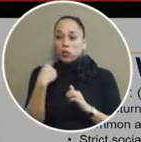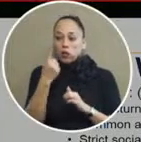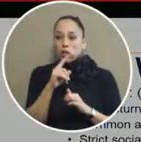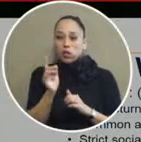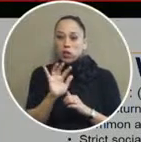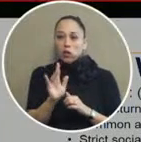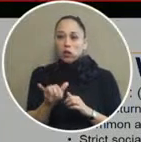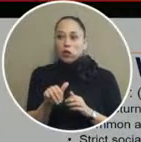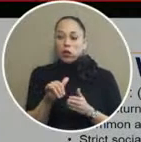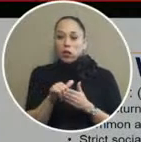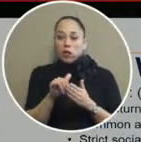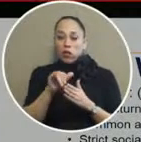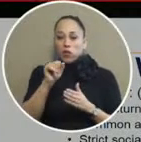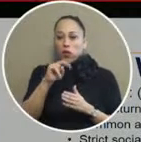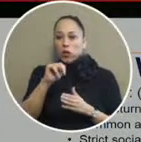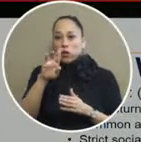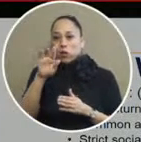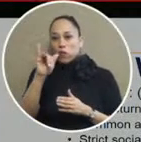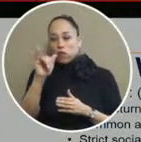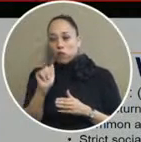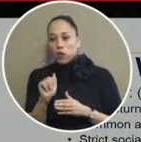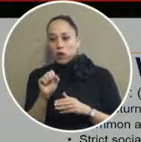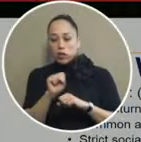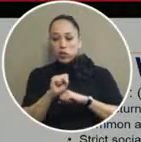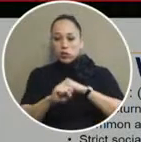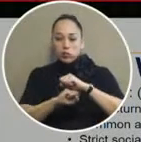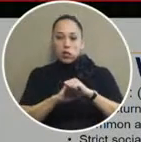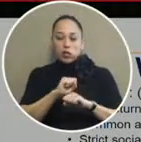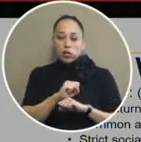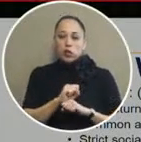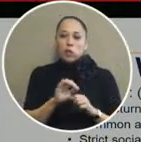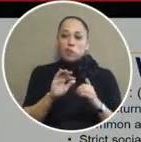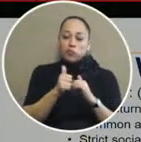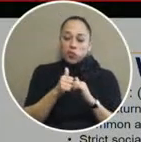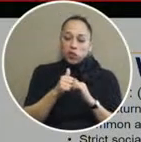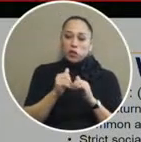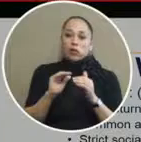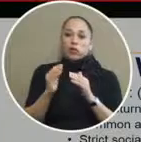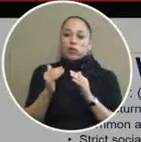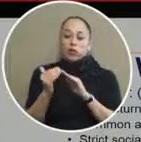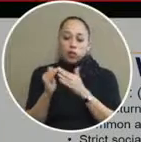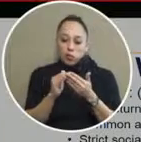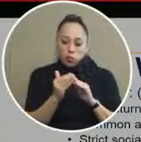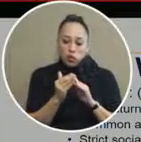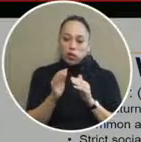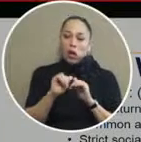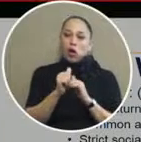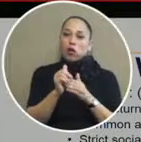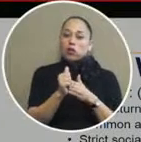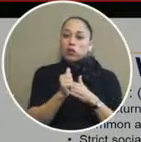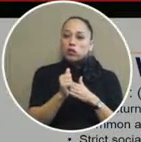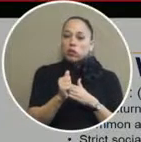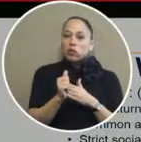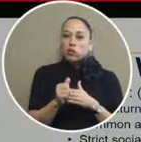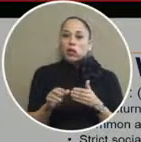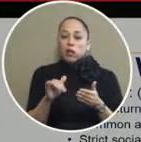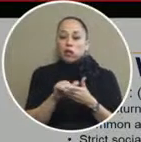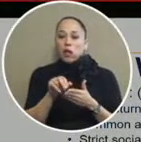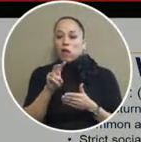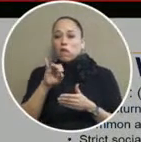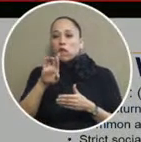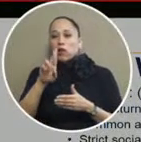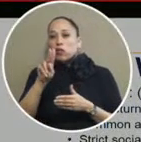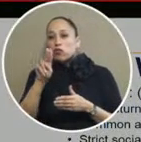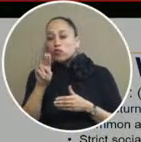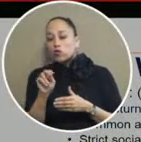because we've got the infrastructure in place now and how we are telecommuting, how we're conducting the city's business virtually,